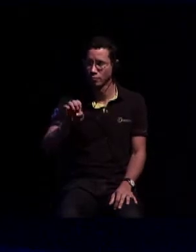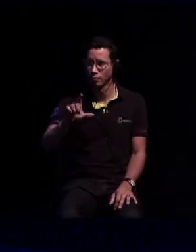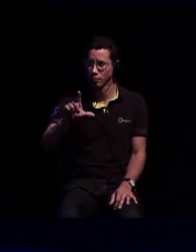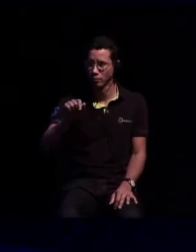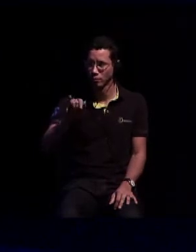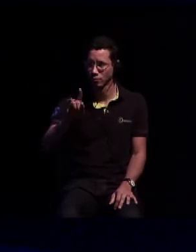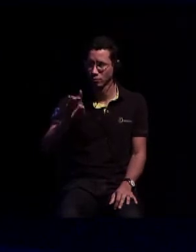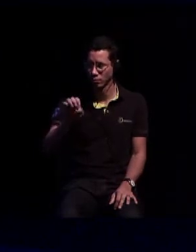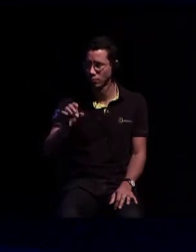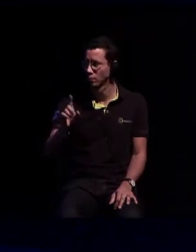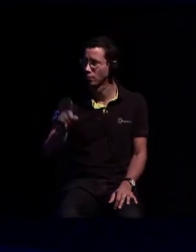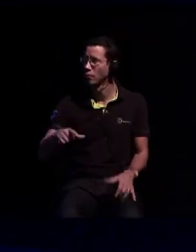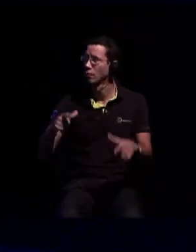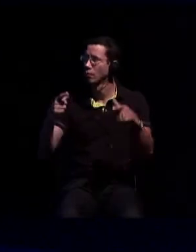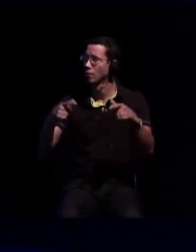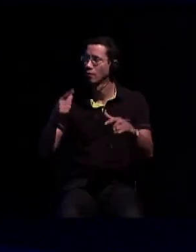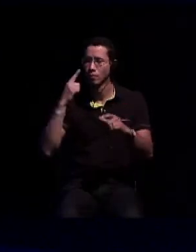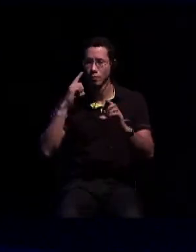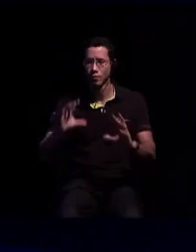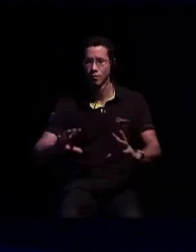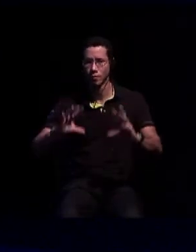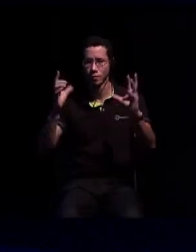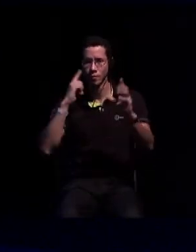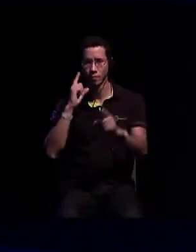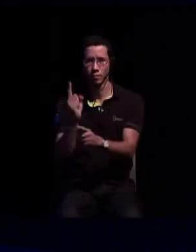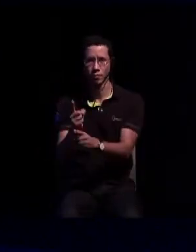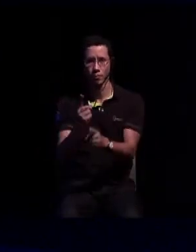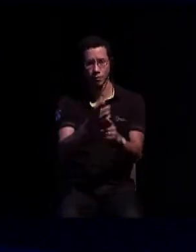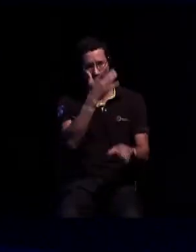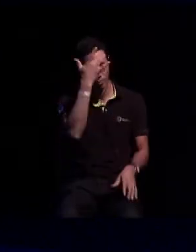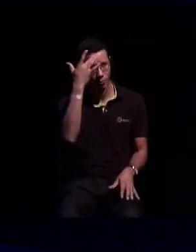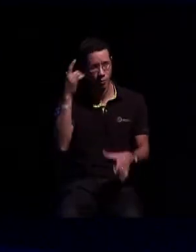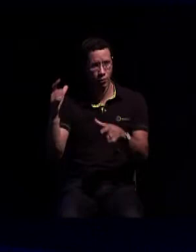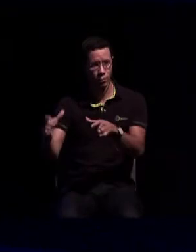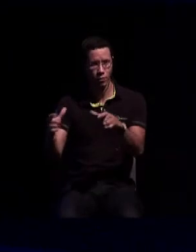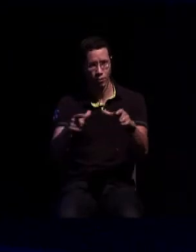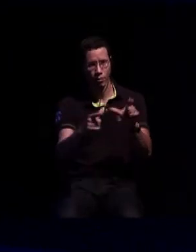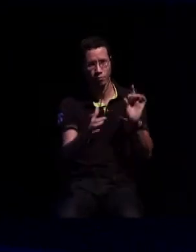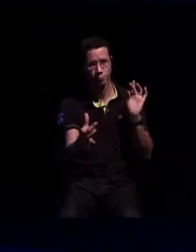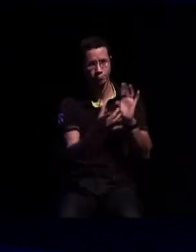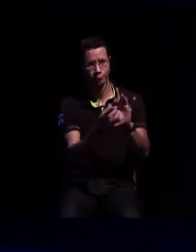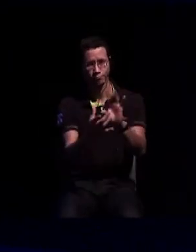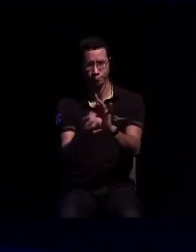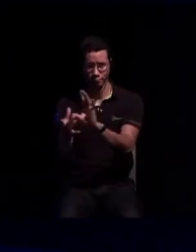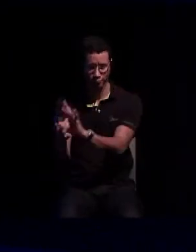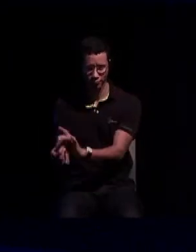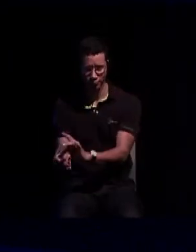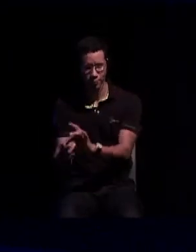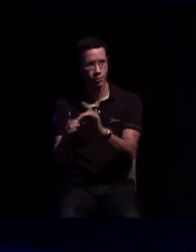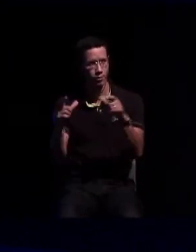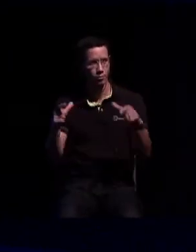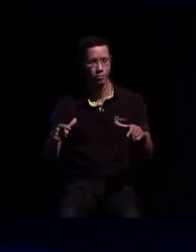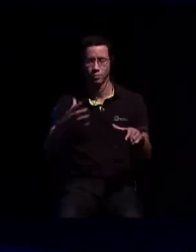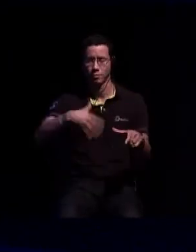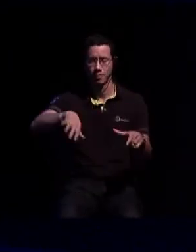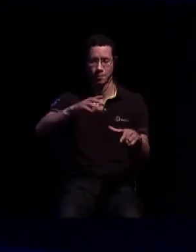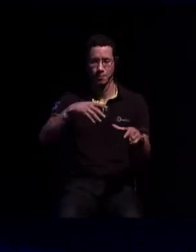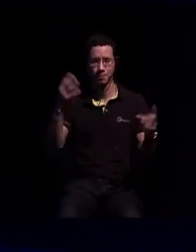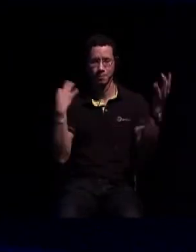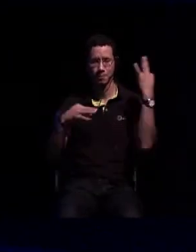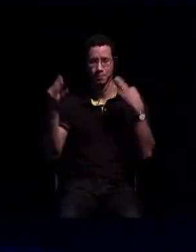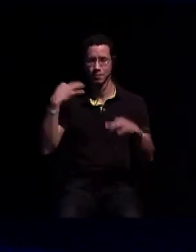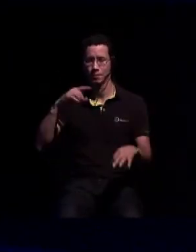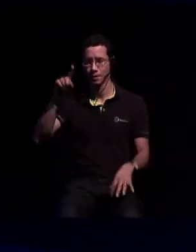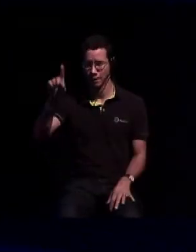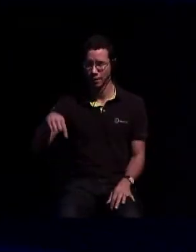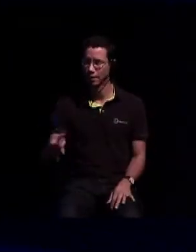in place and to create a connection and a love to place. And at its best, that's what tourism is about. Creating